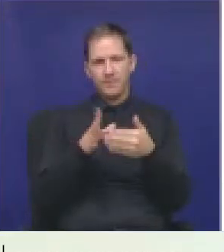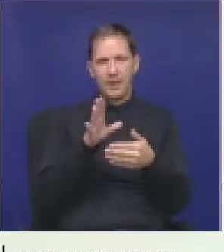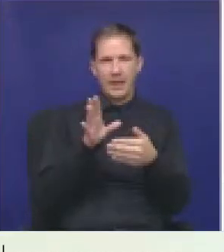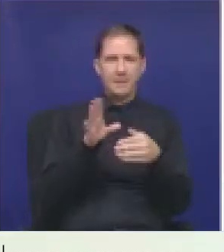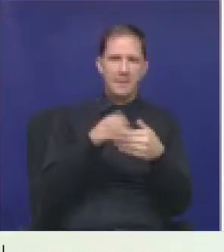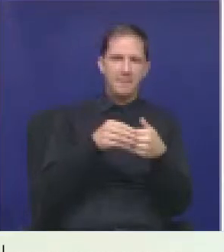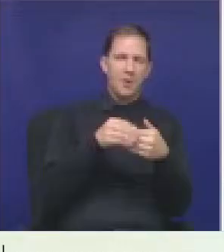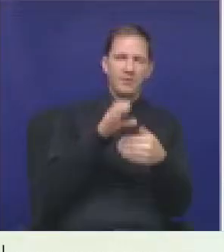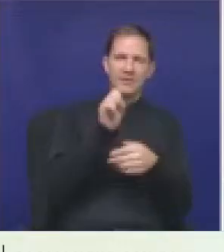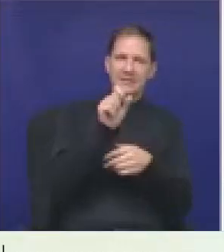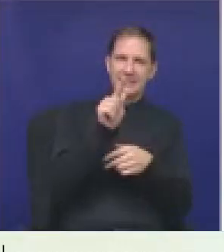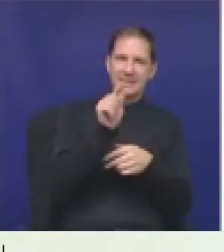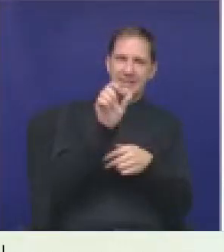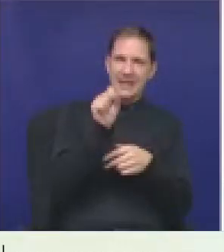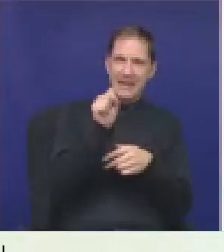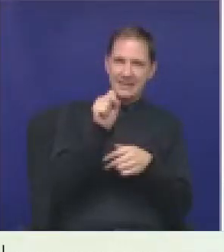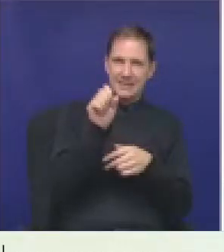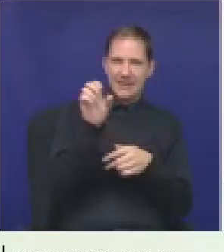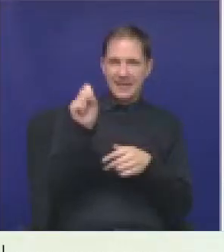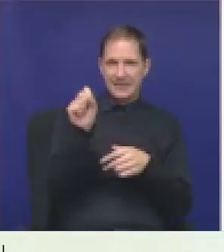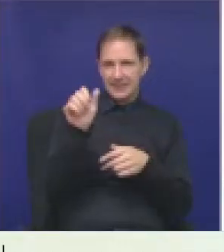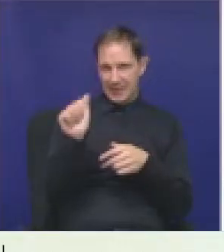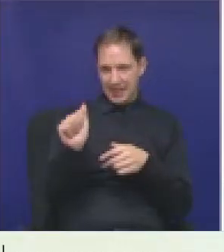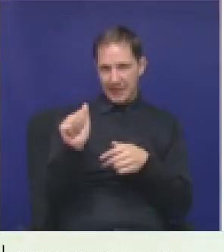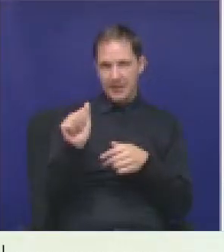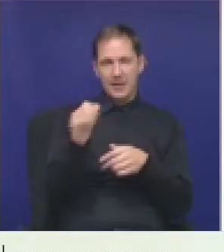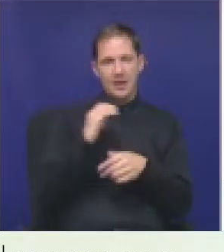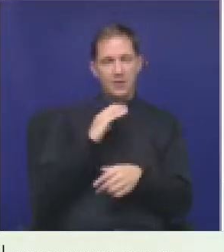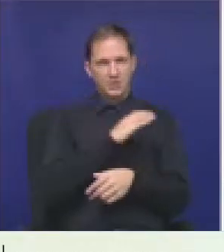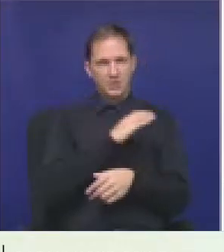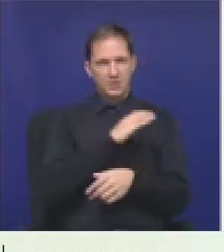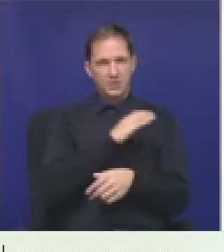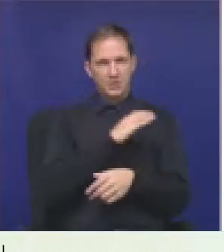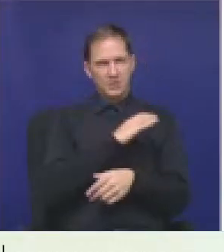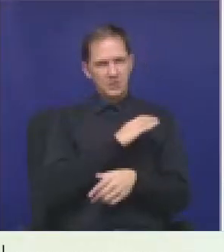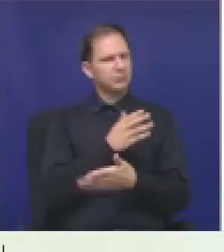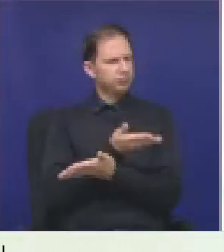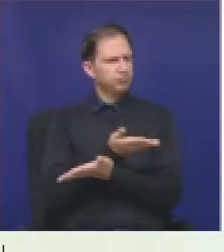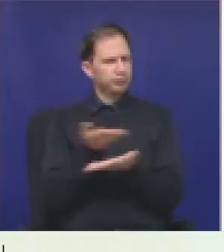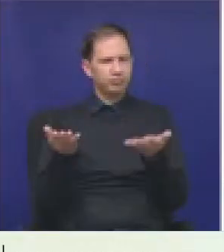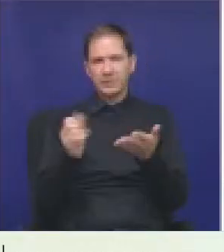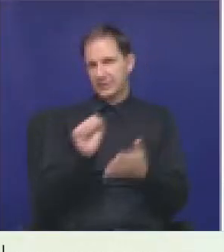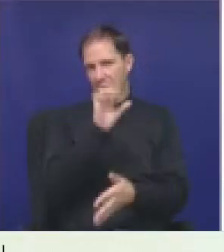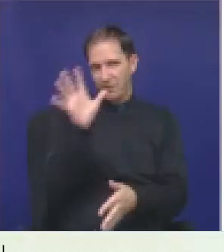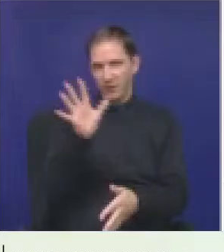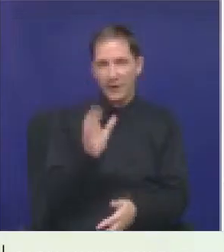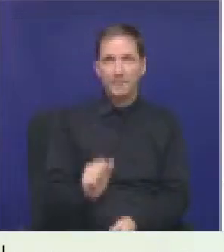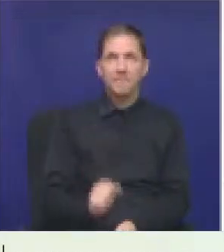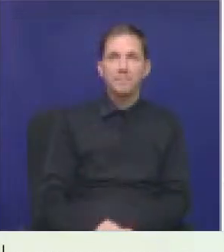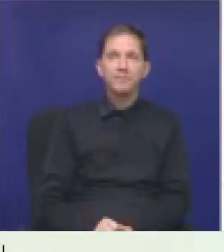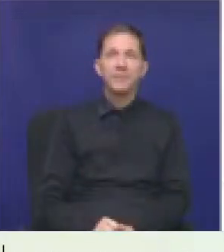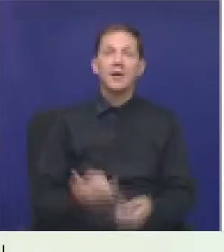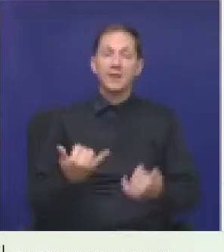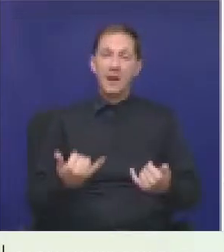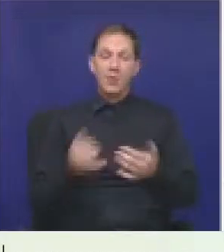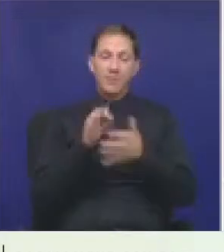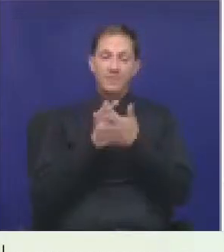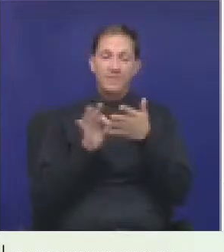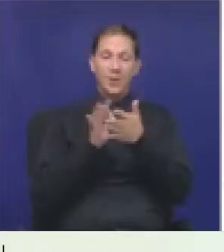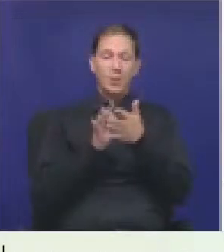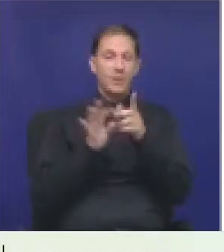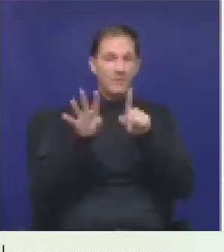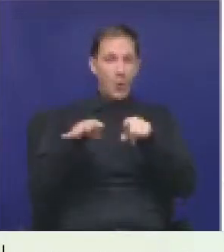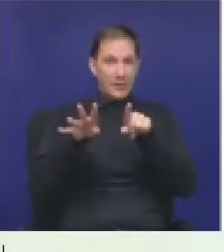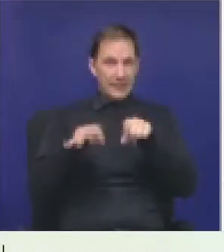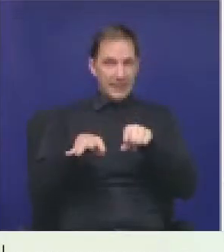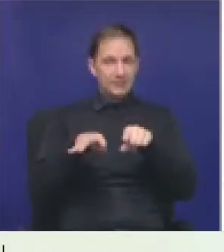African Statistics Council, fellow South Africans. It is my honor to present the Budget Vote 14, Statistics South Africa